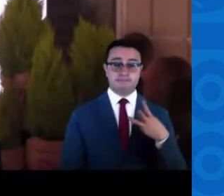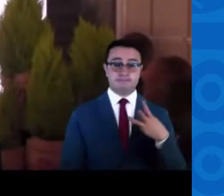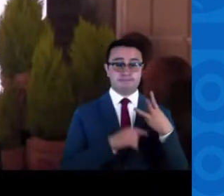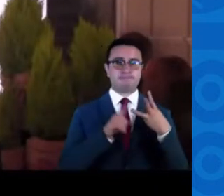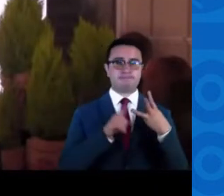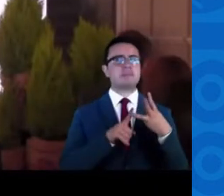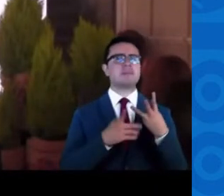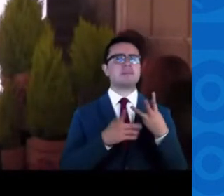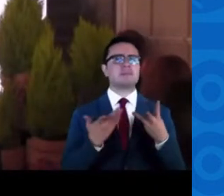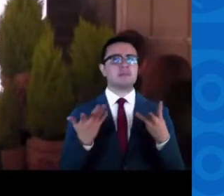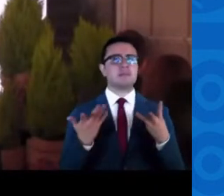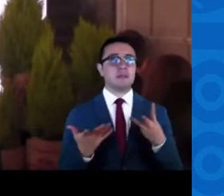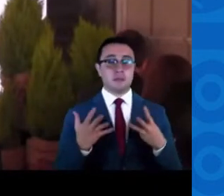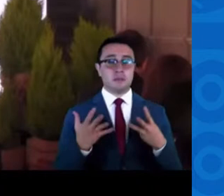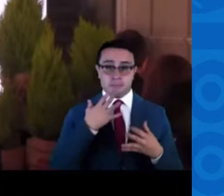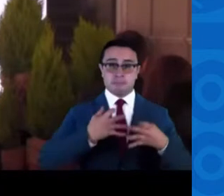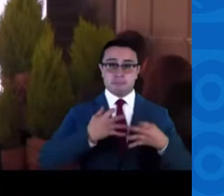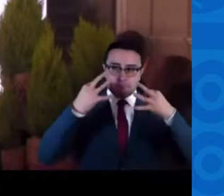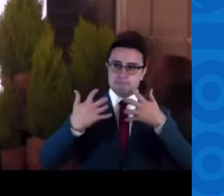the